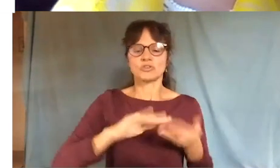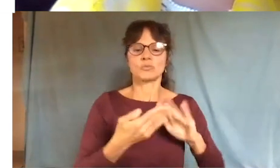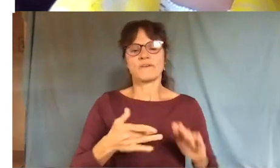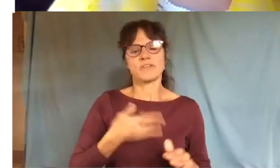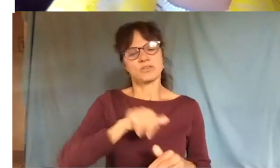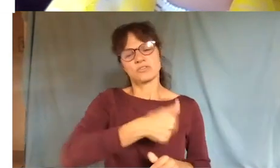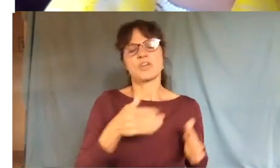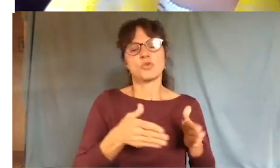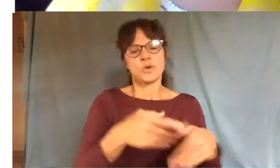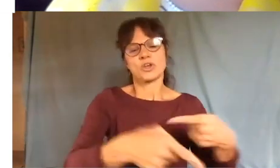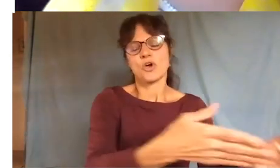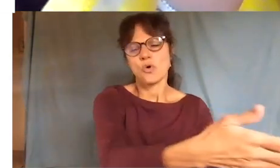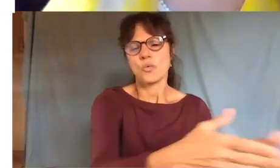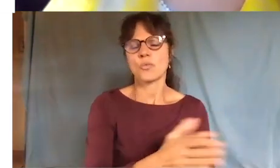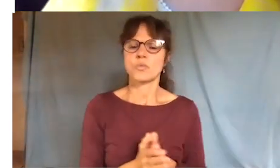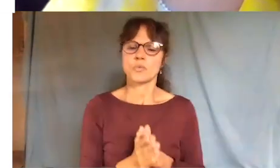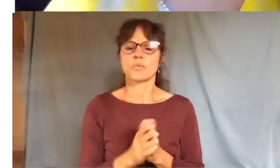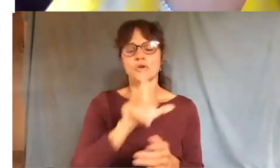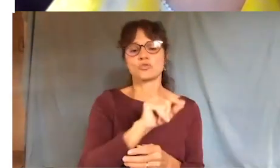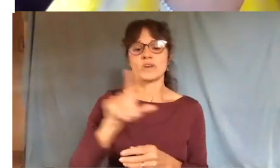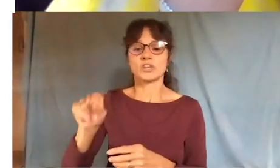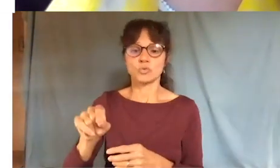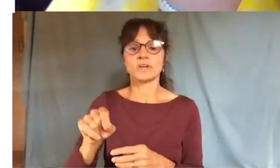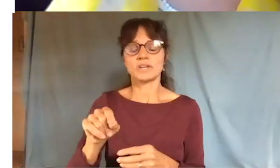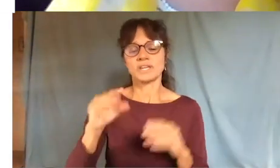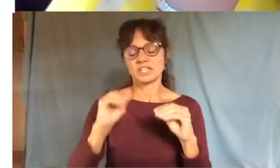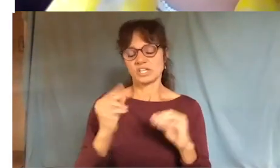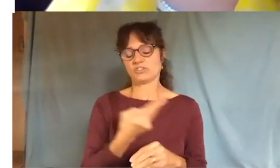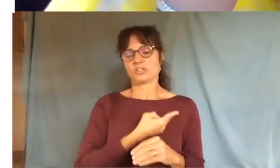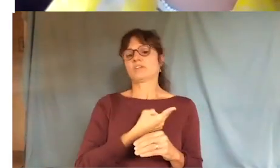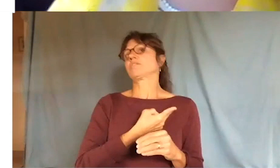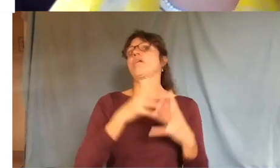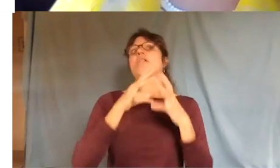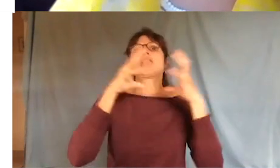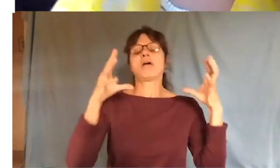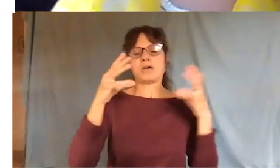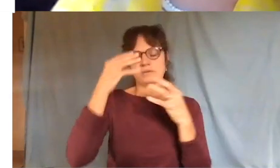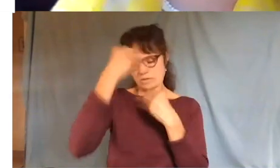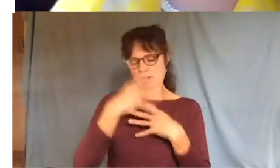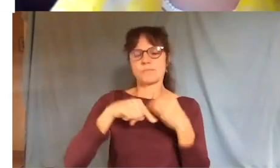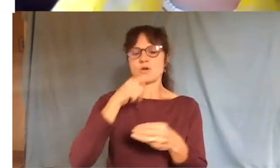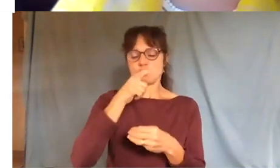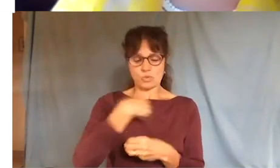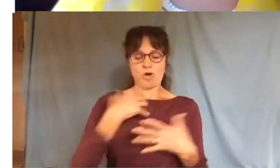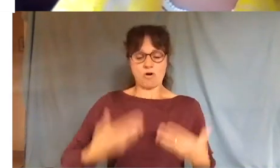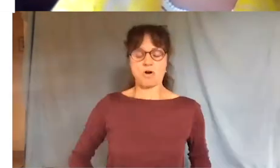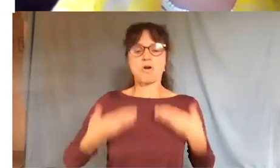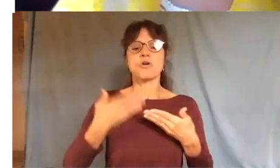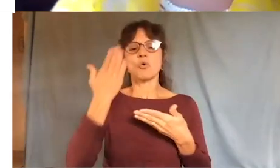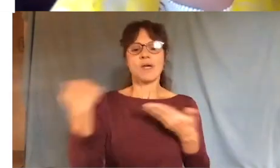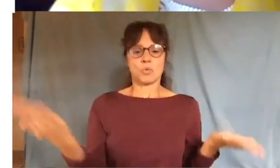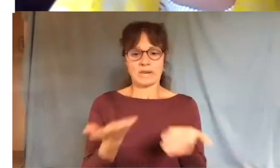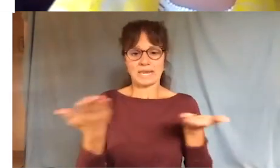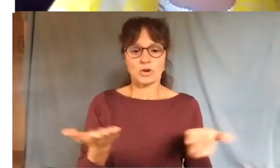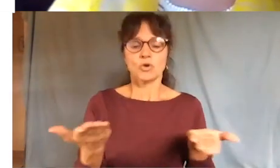way. So 2020 is teaching us an awful lot about who we are and why we're